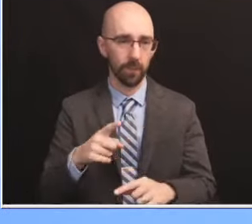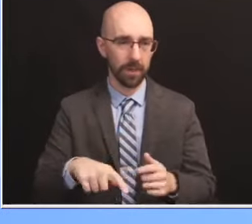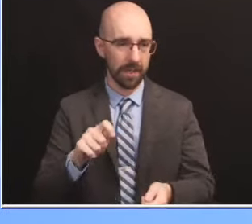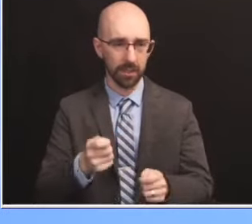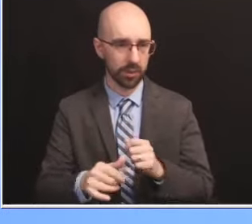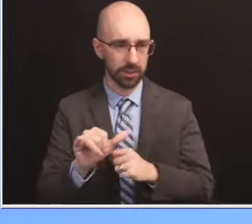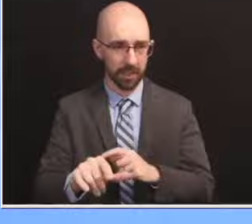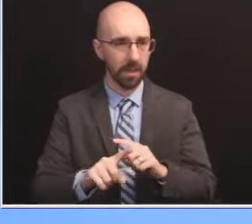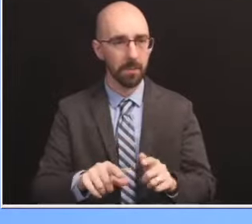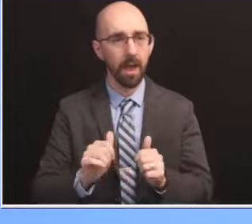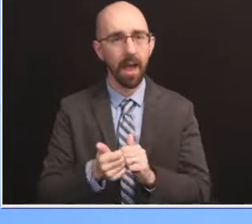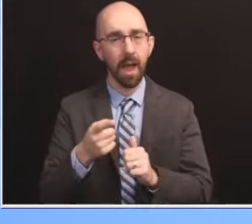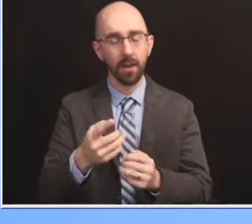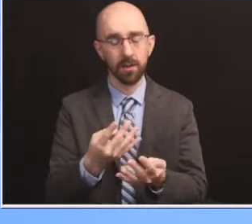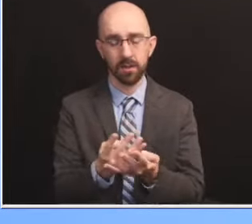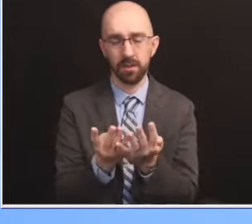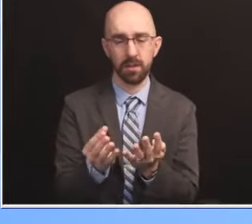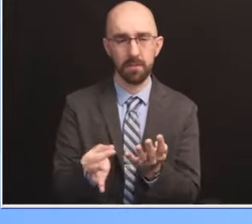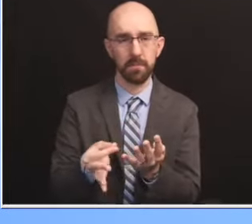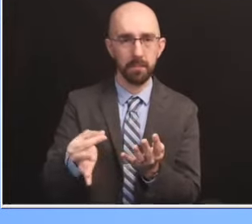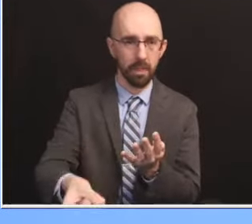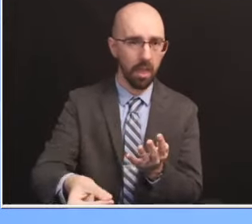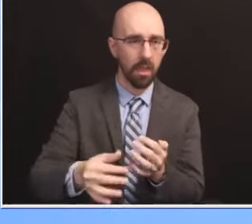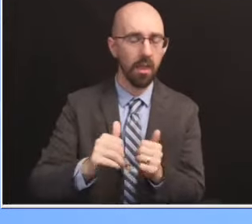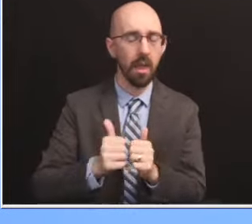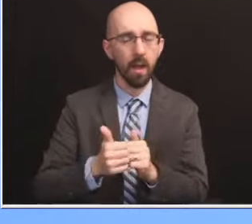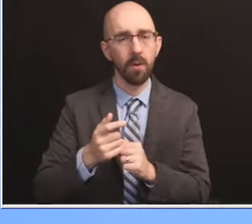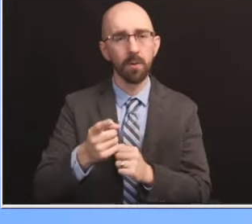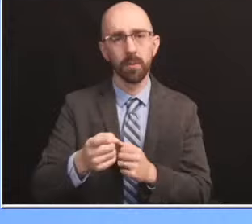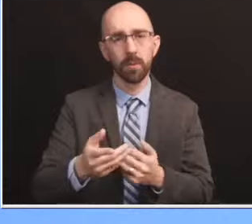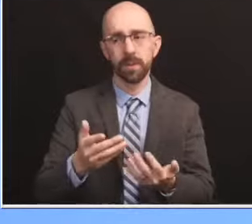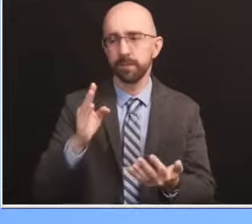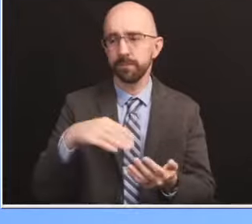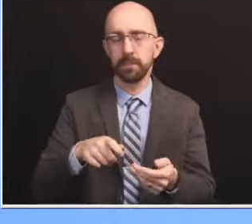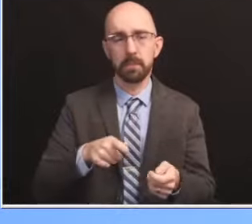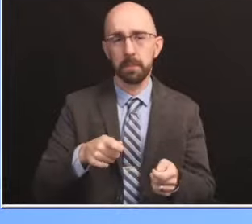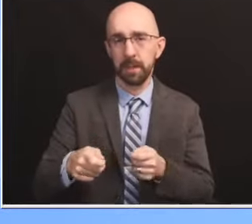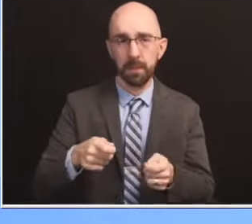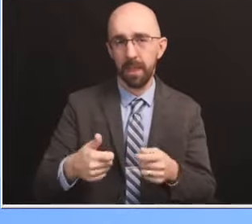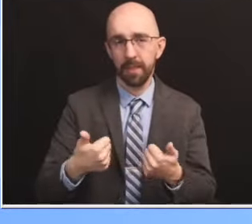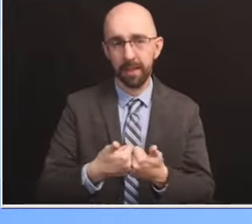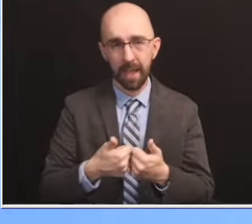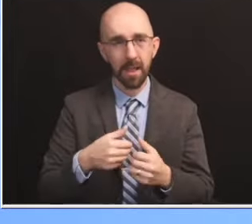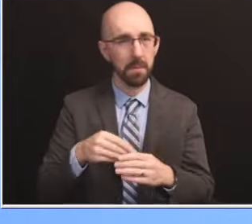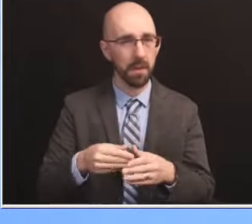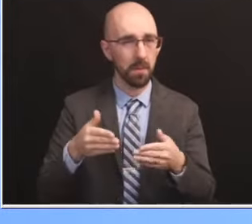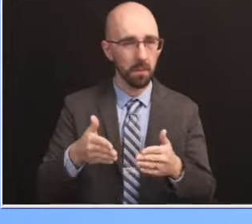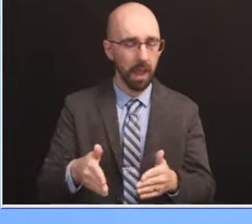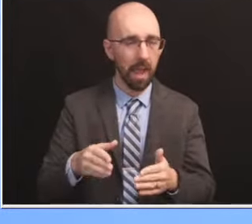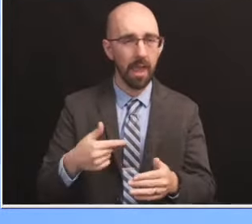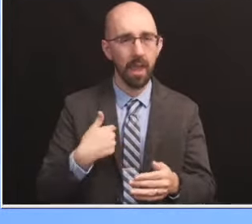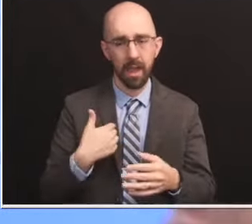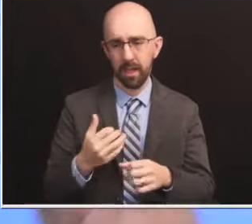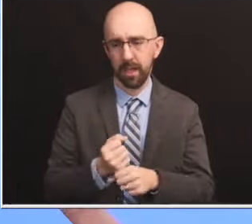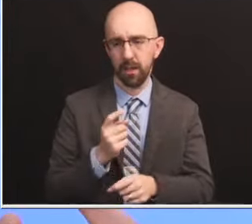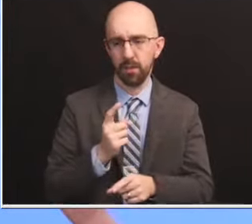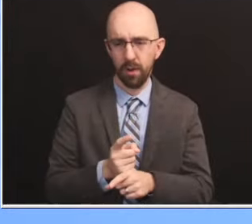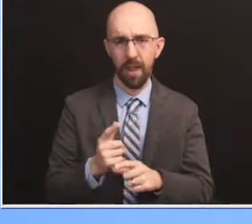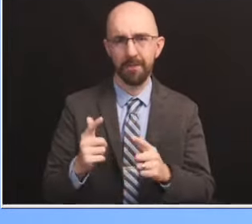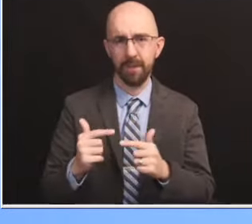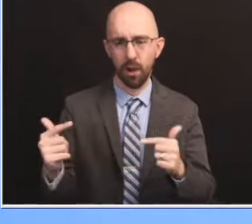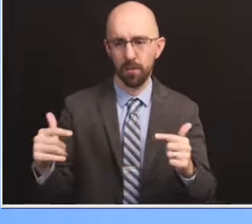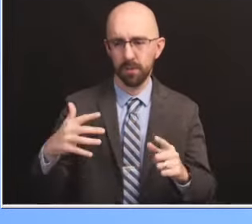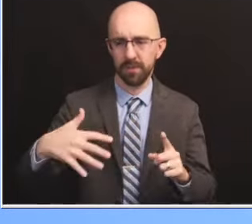play that hand, right? How you, manipulate the game in a way of, am I getting the right variables of the environment